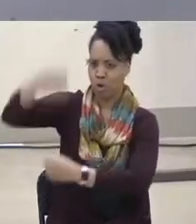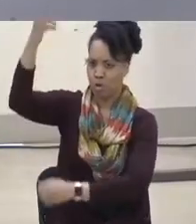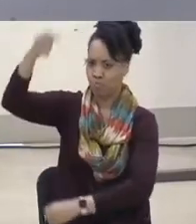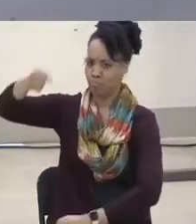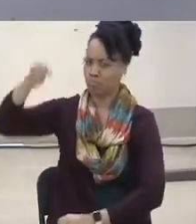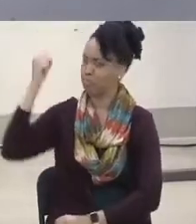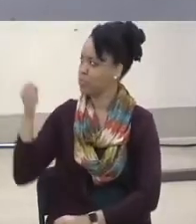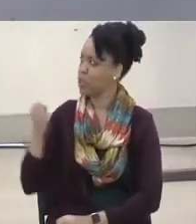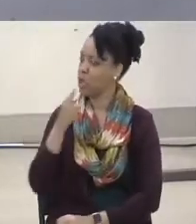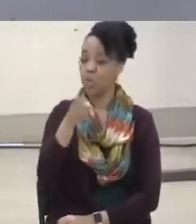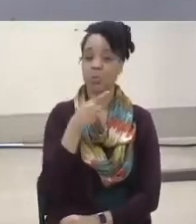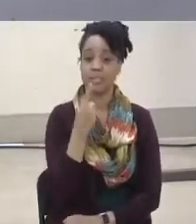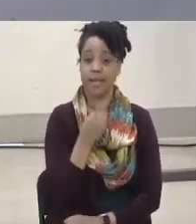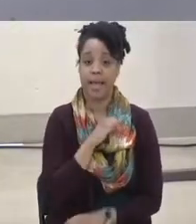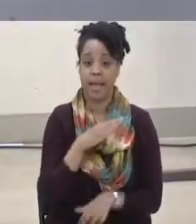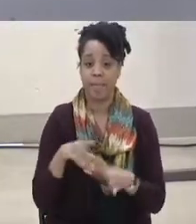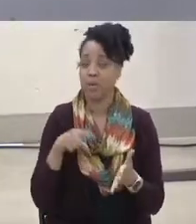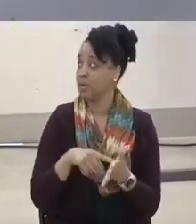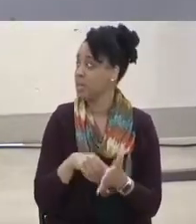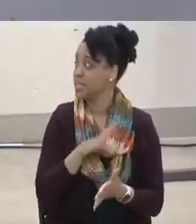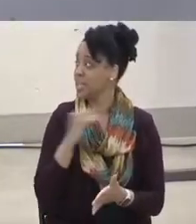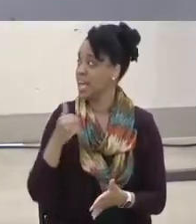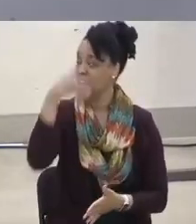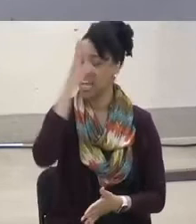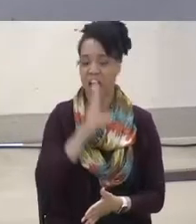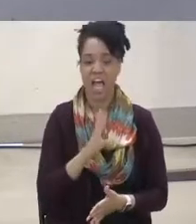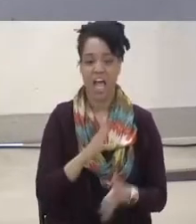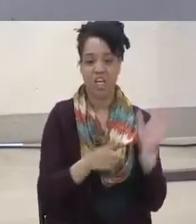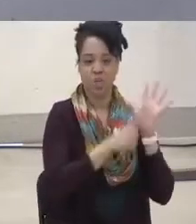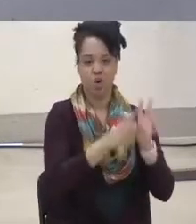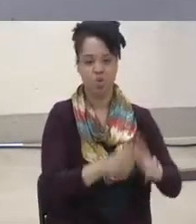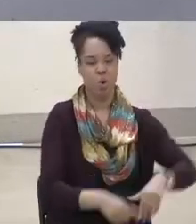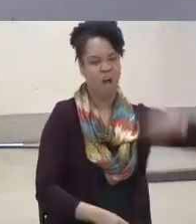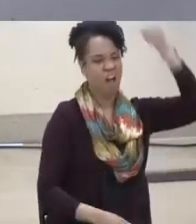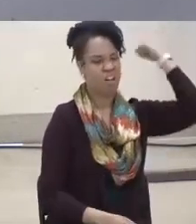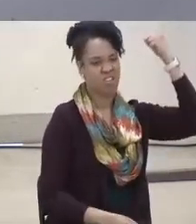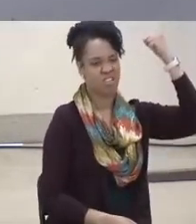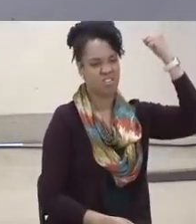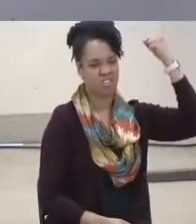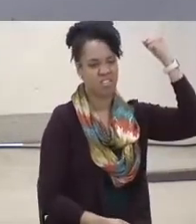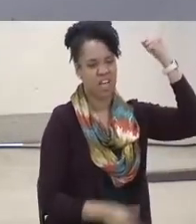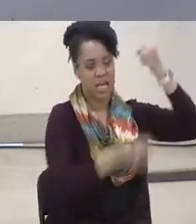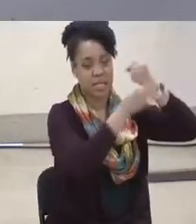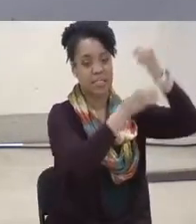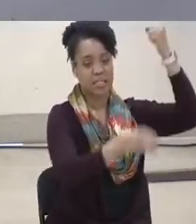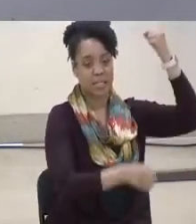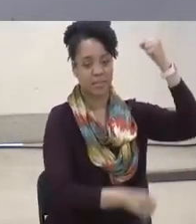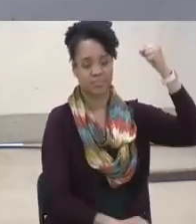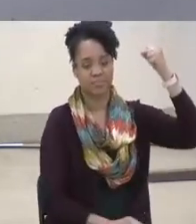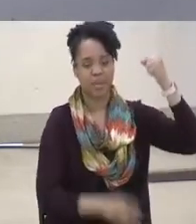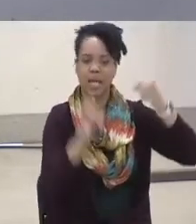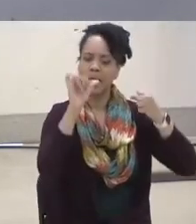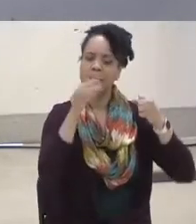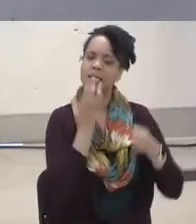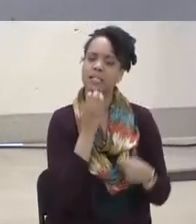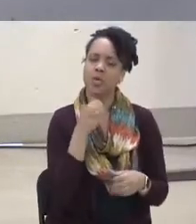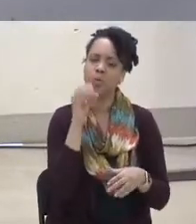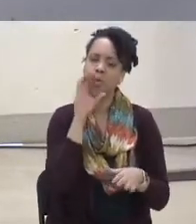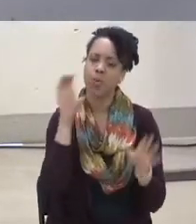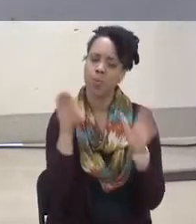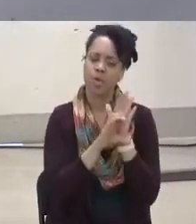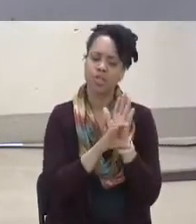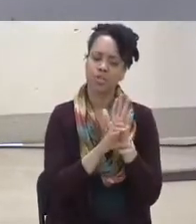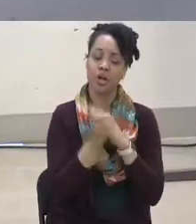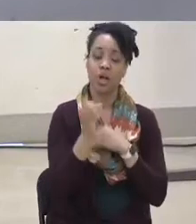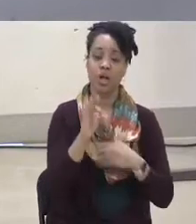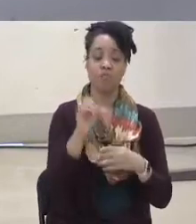say, I'm going to do this, and God shows you a stick. Tú dices, voy a hacer esto y Dios te enseña el callado. That's the Hebrew picture of no. Esa